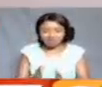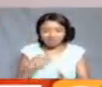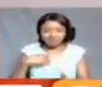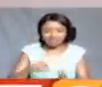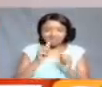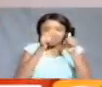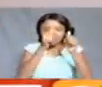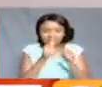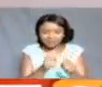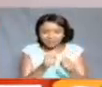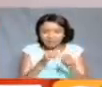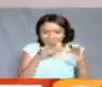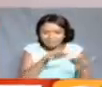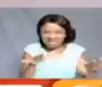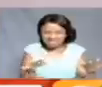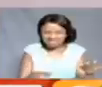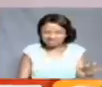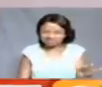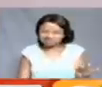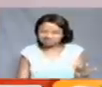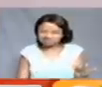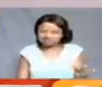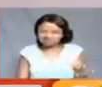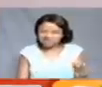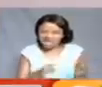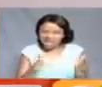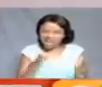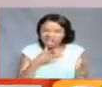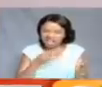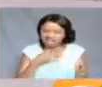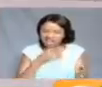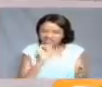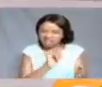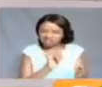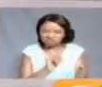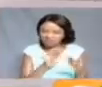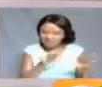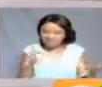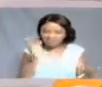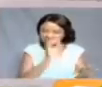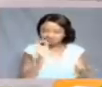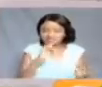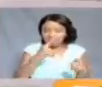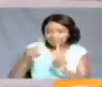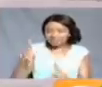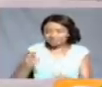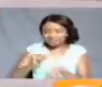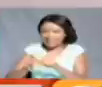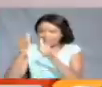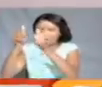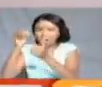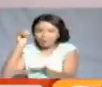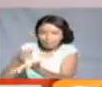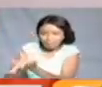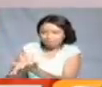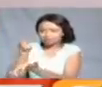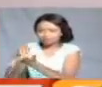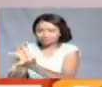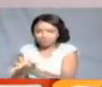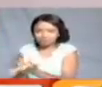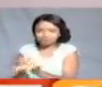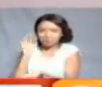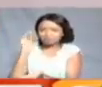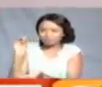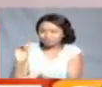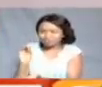put up some marketing stuff, the likes go down. Mm-hmm. That's activation design. That activation is poorly designed. Yeah.